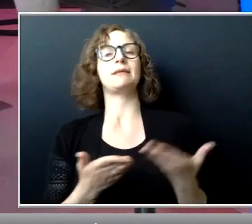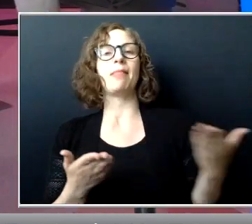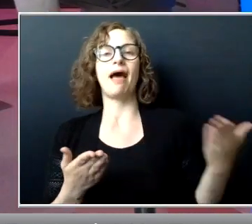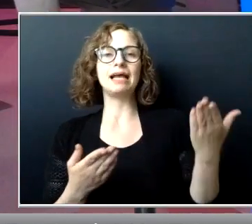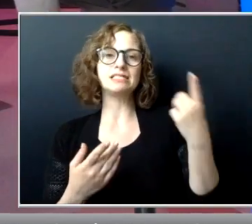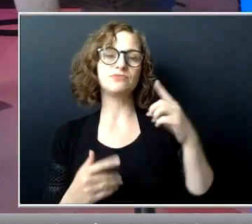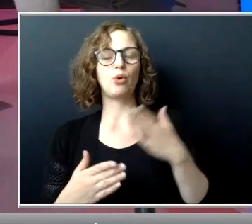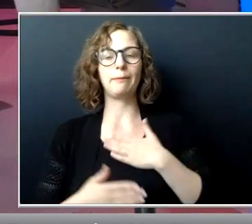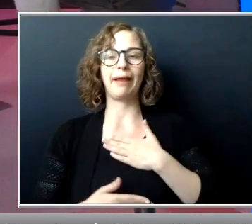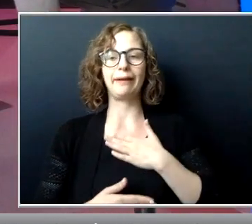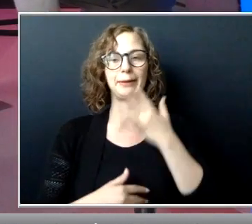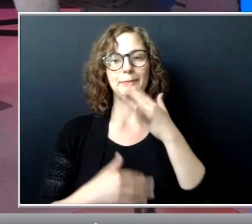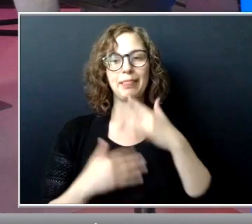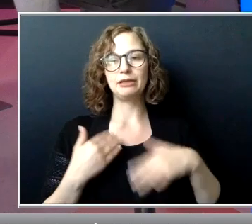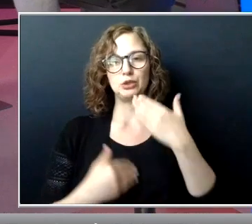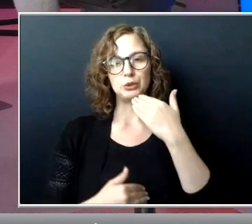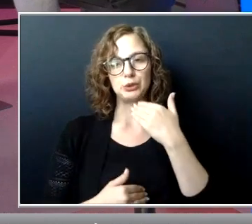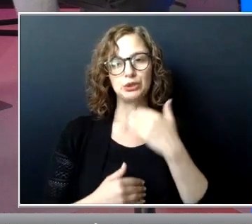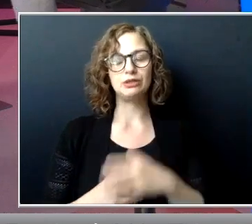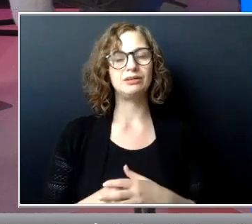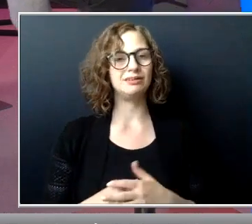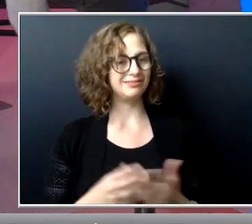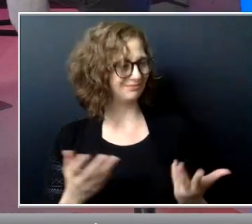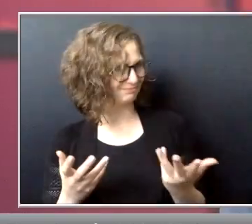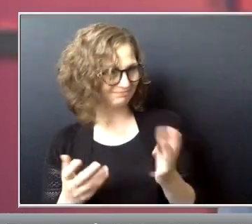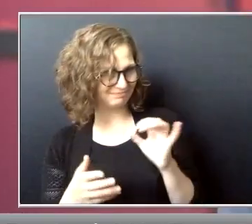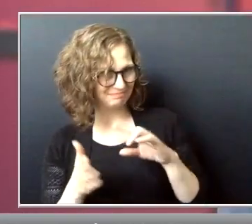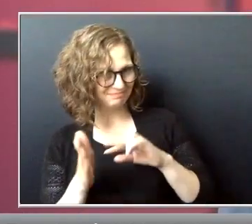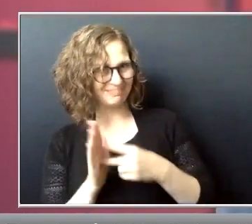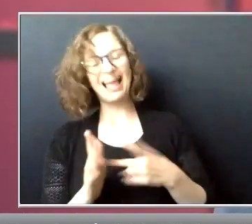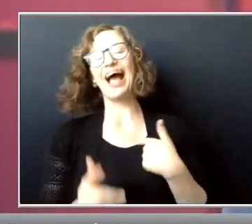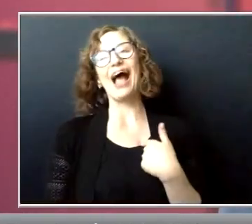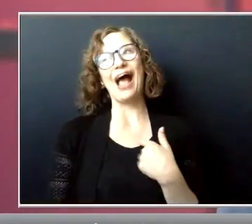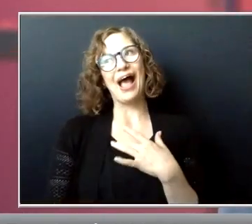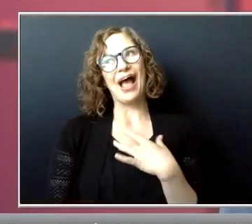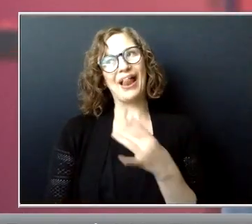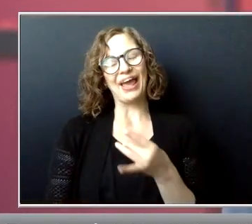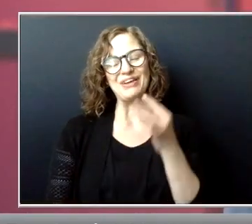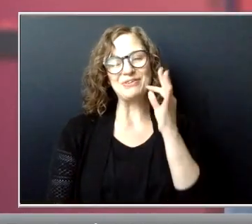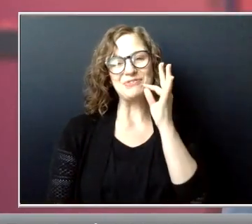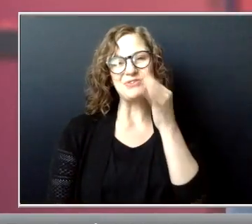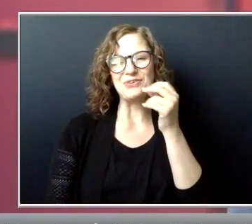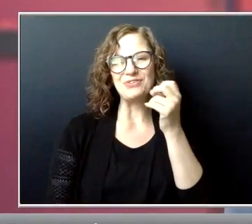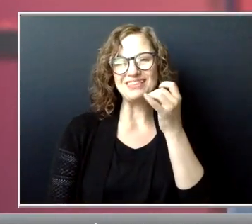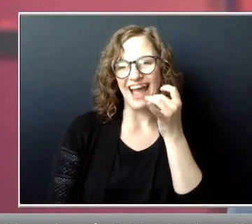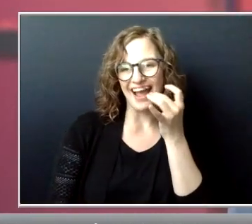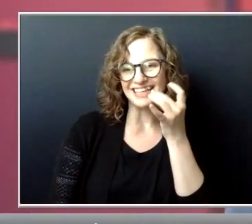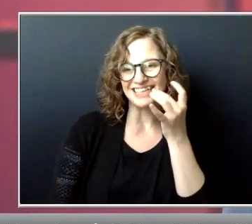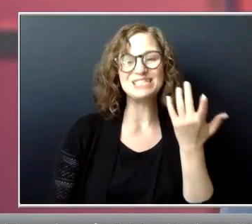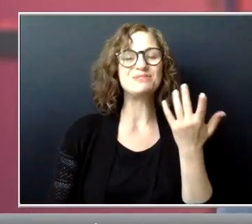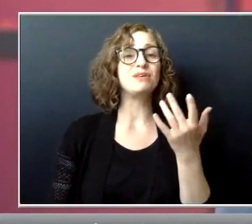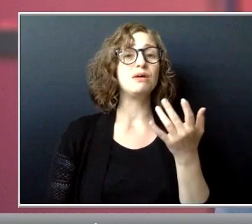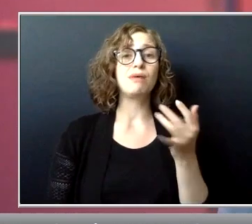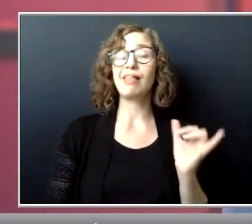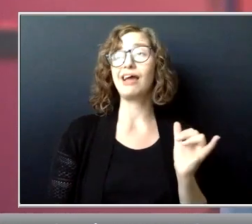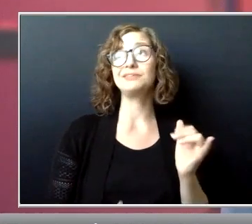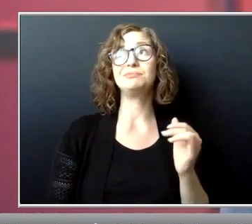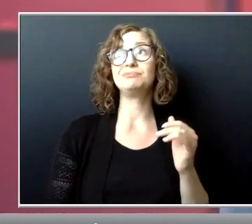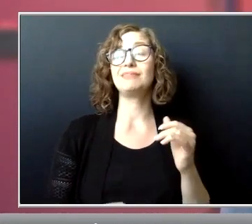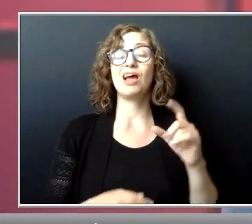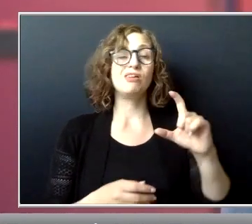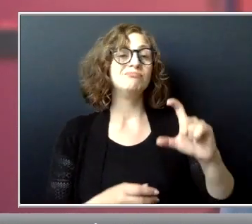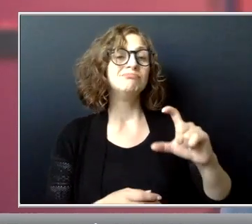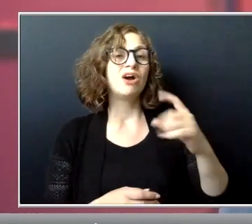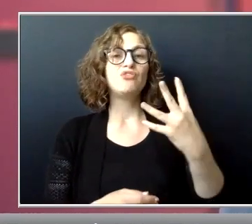I personally like fruit snack packs, but small, like 4 ounces of a full sugar soda,